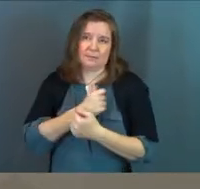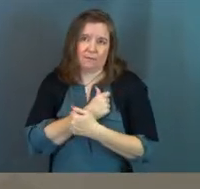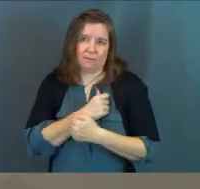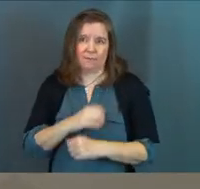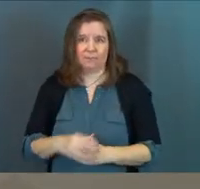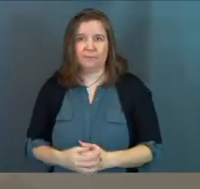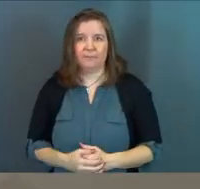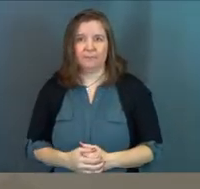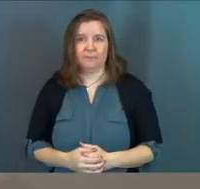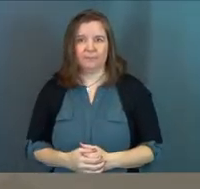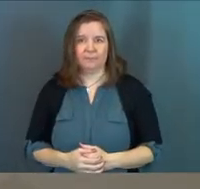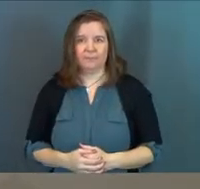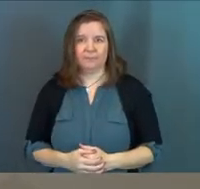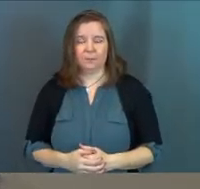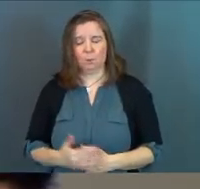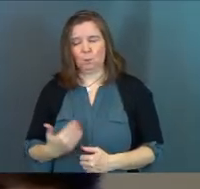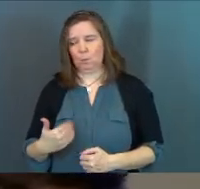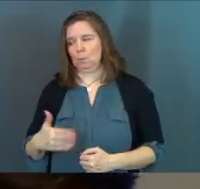love.